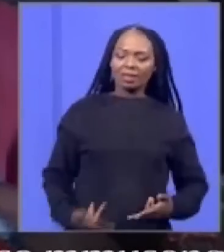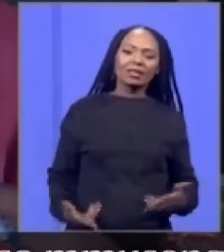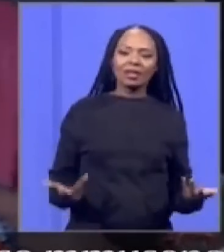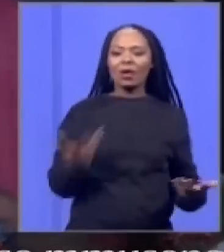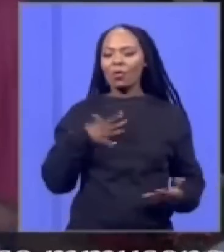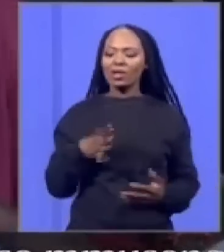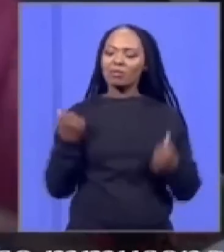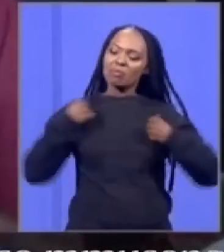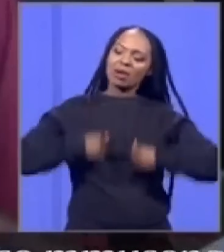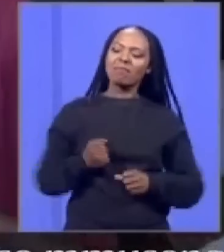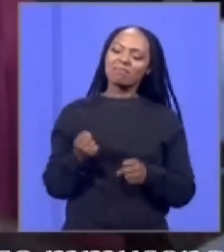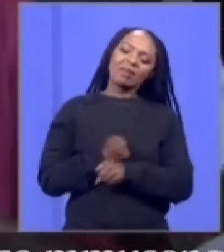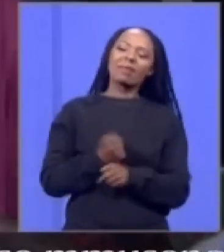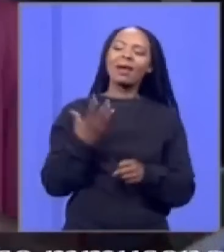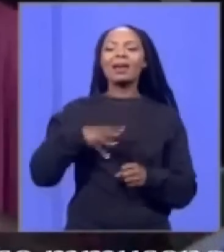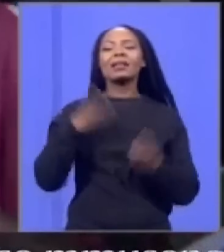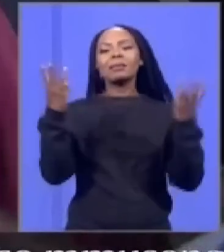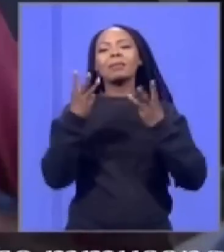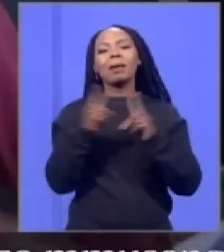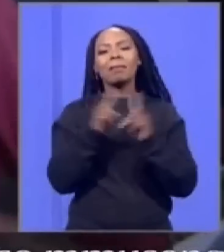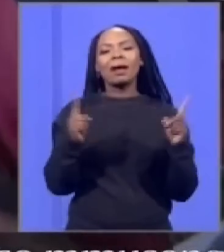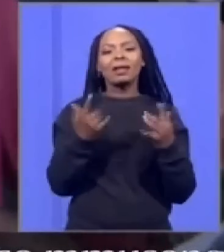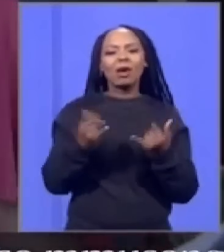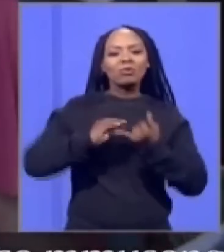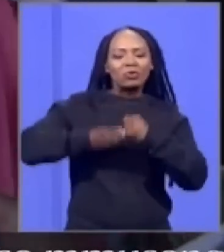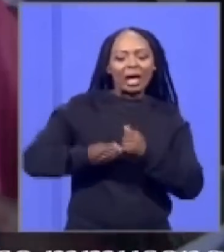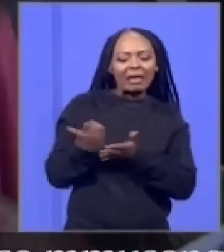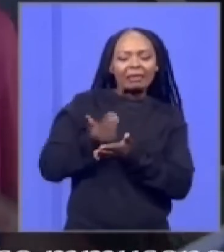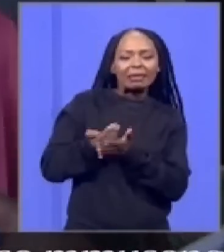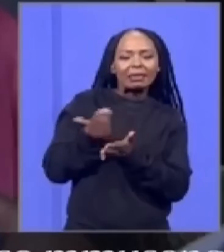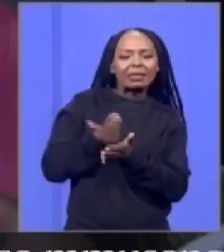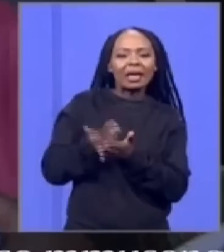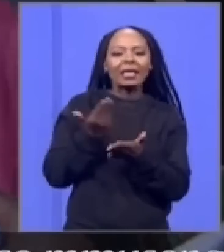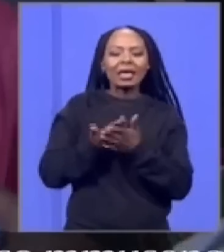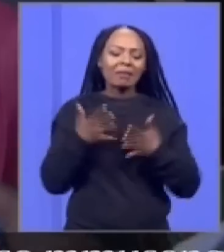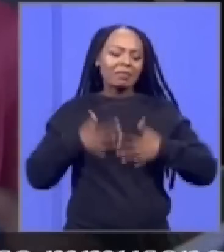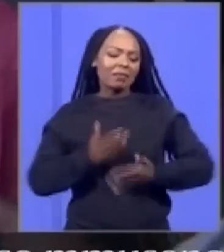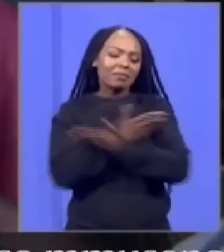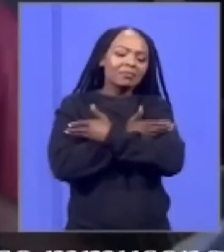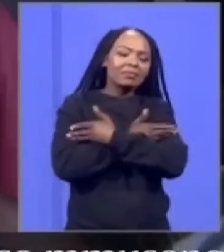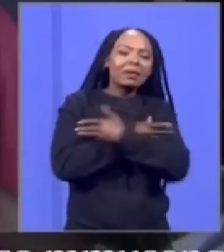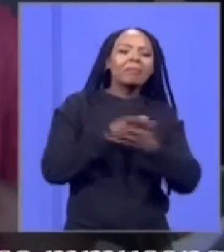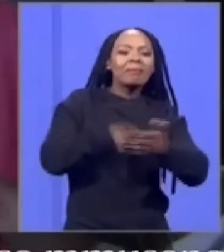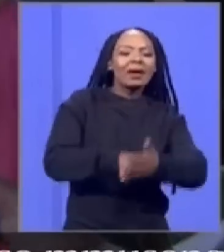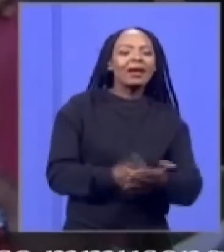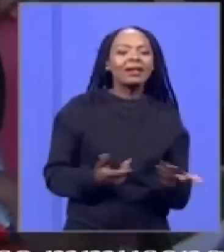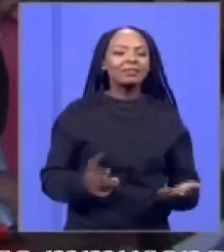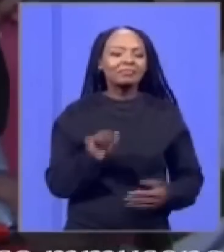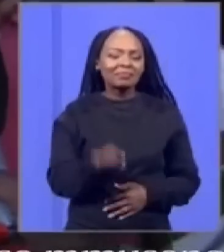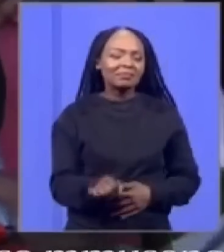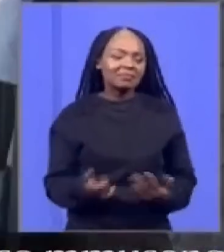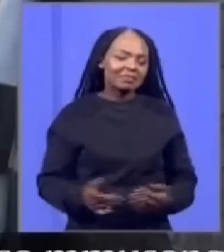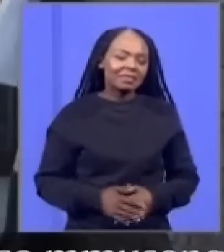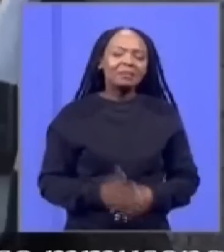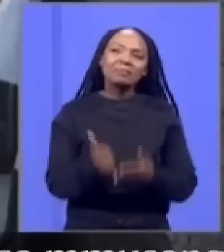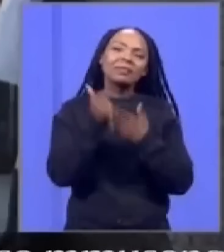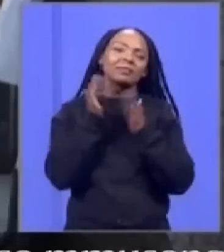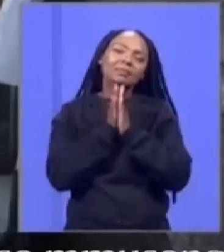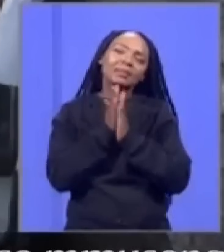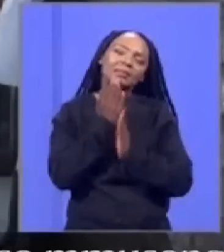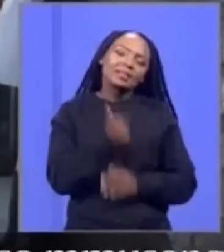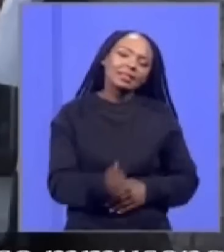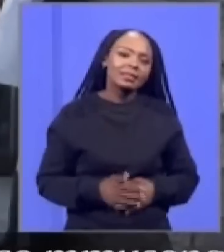wa go di ana itlampe ke kokwanya gore ke pokotele ne nna ke go itshekelang skipa gore ke yao go le re thuse. Ba re le